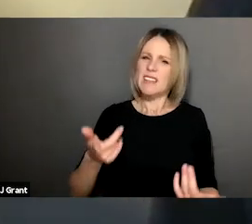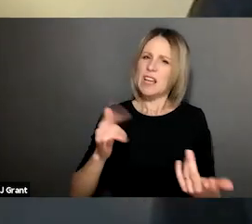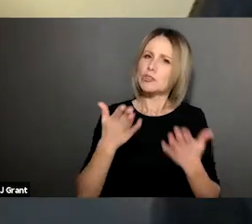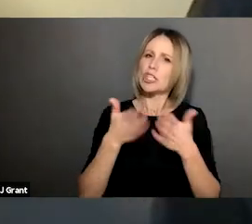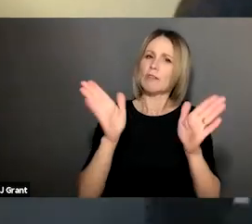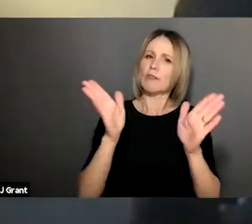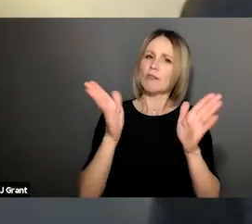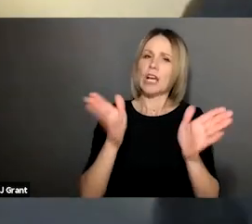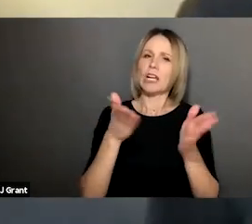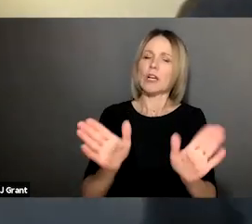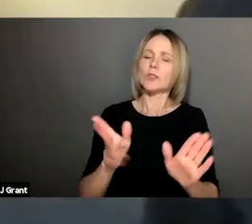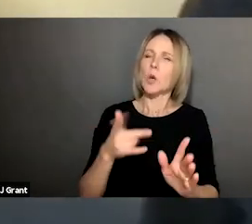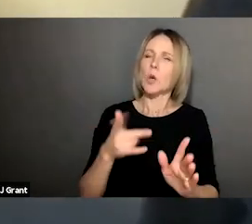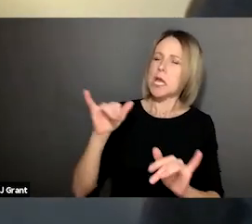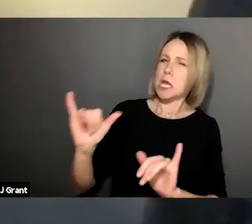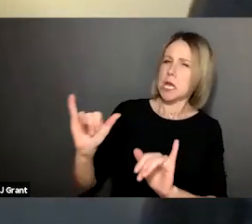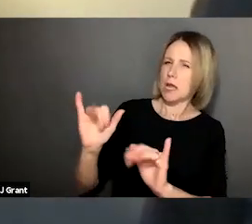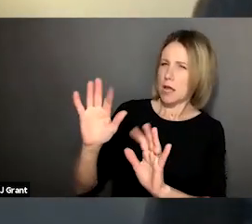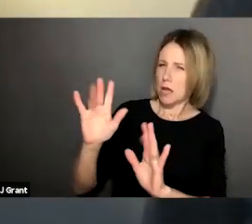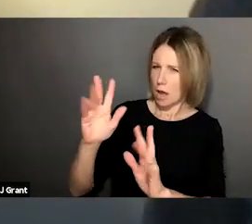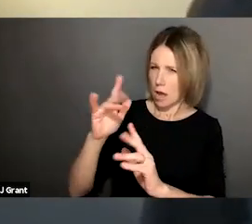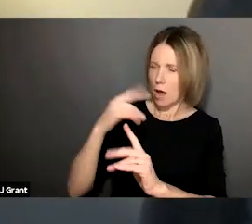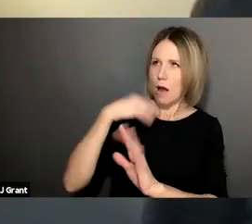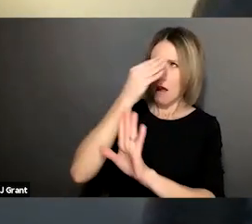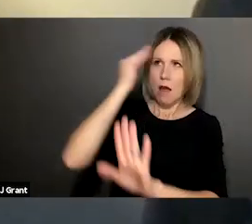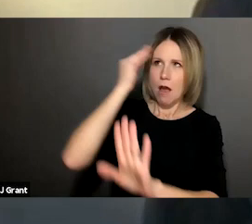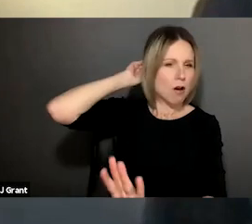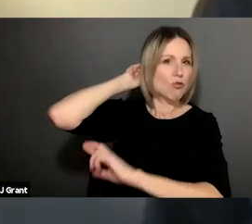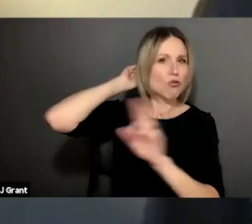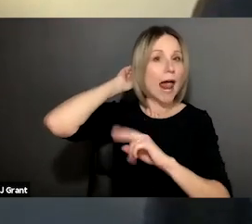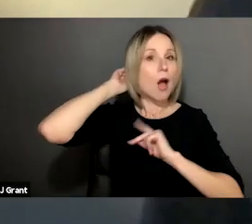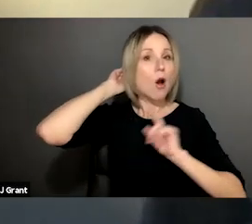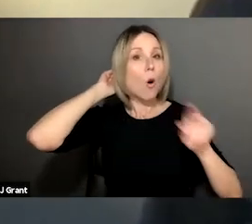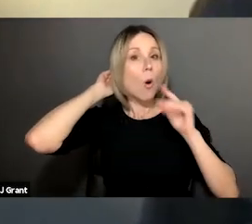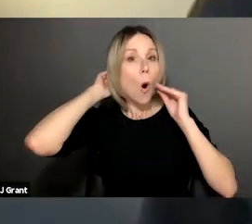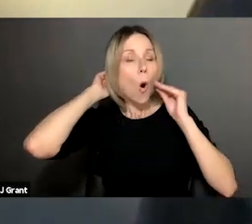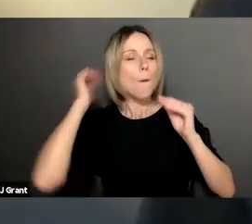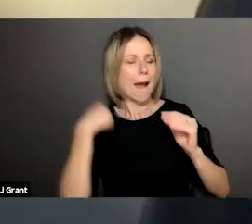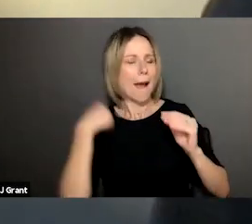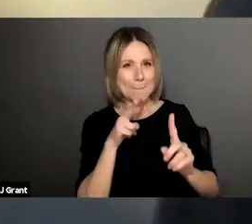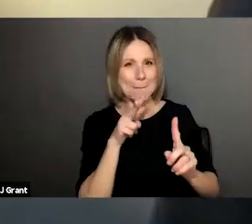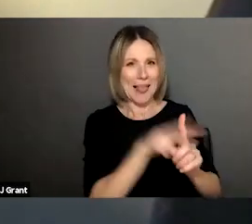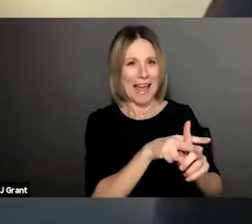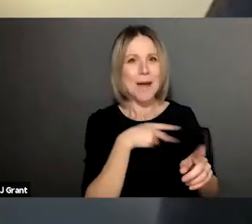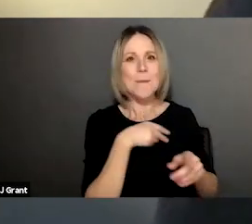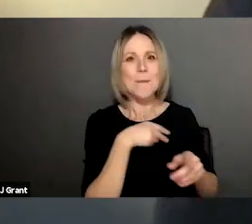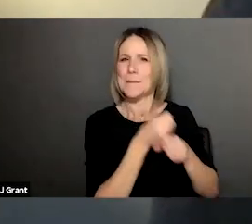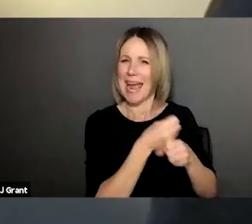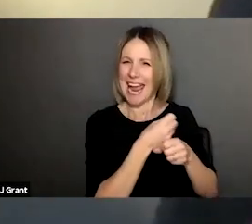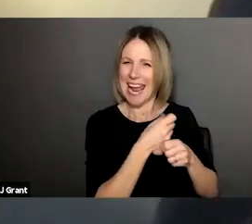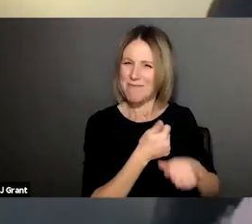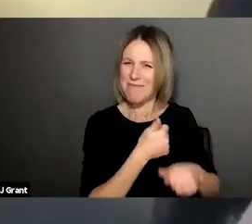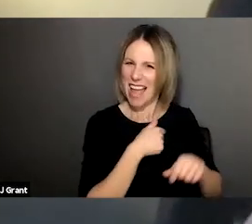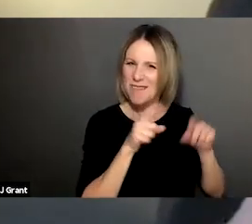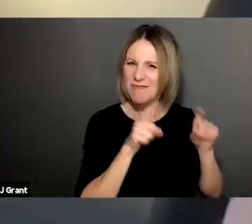enough that I can go home and try and make the dish. Mm-hmm. And it's so exciting when I do, because it's now